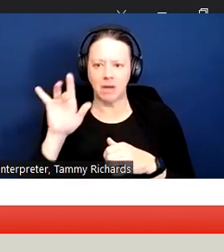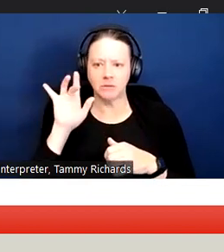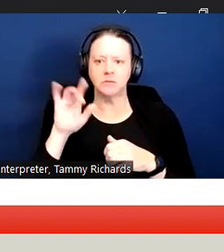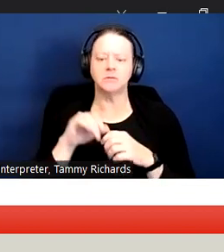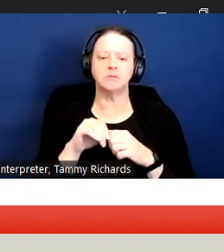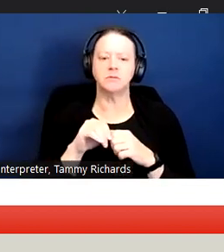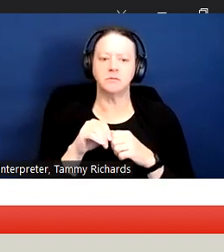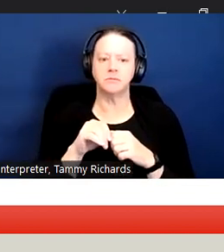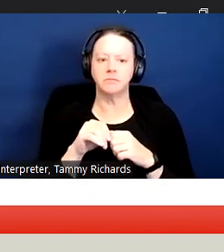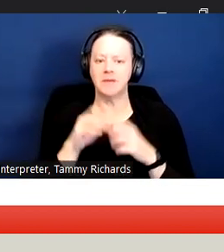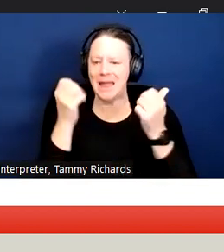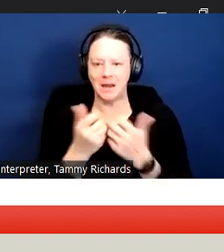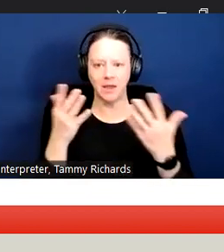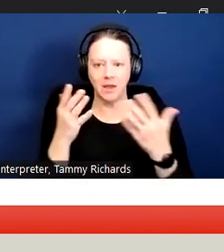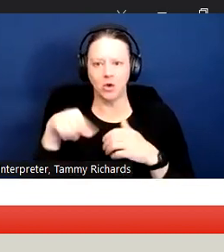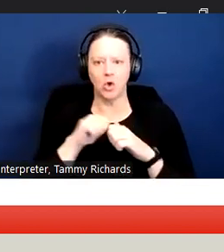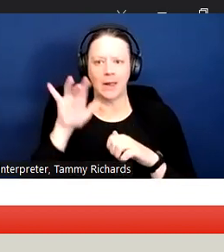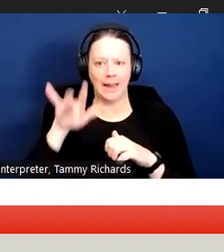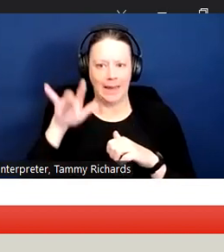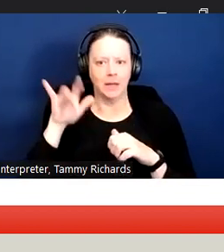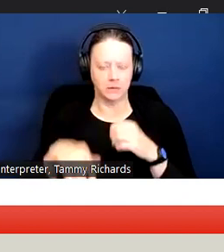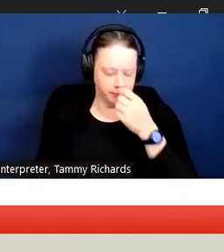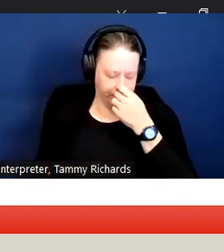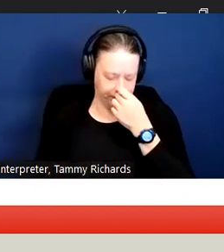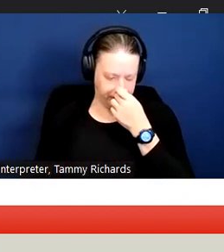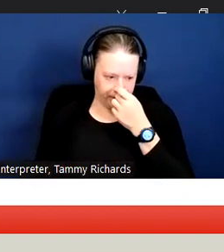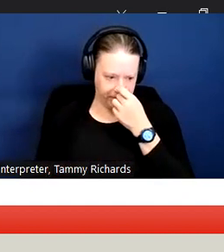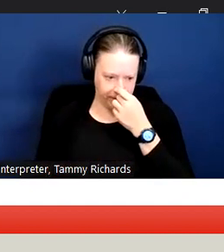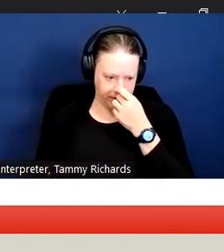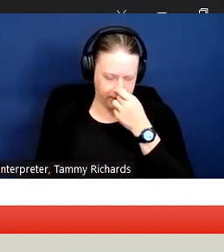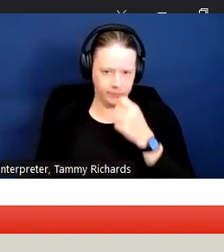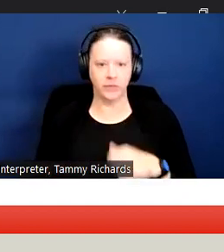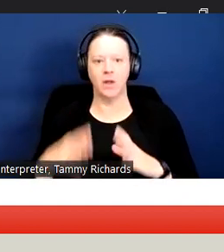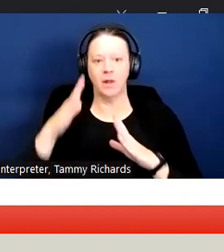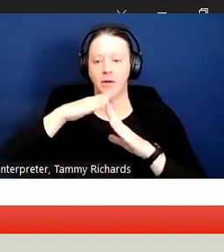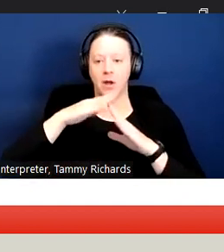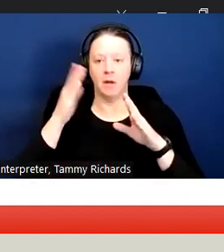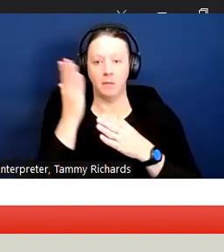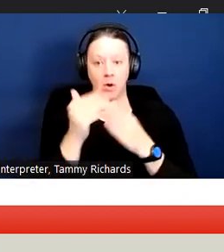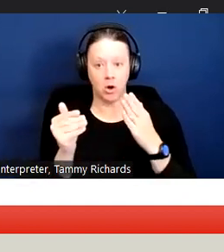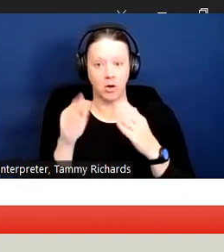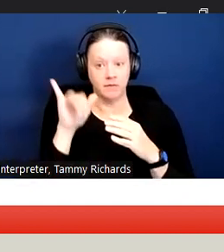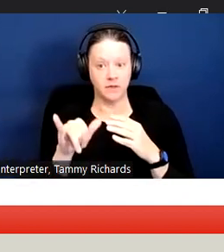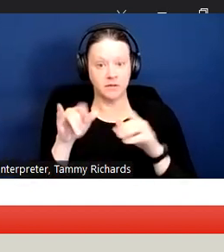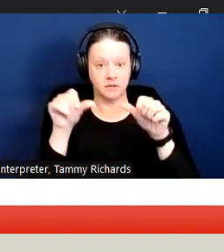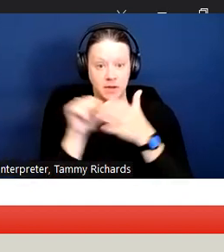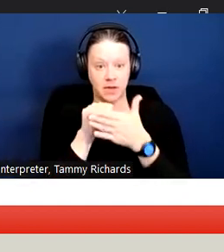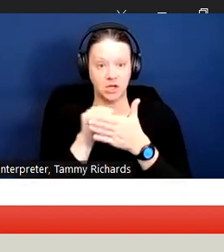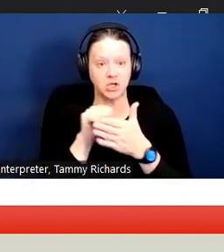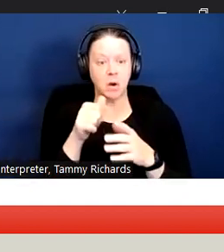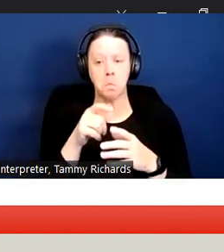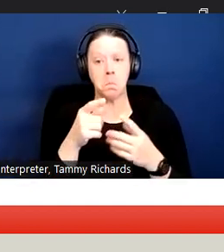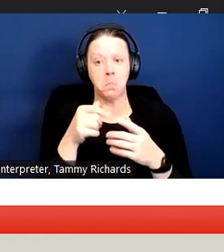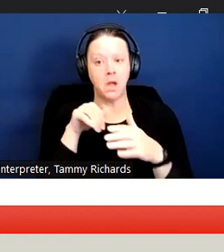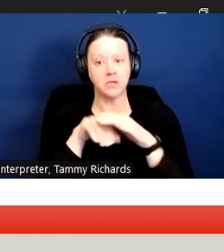and anything that you could click, essentially. So the top part of this page is accessible